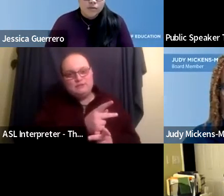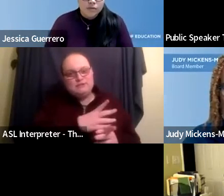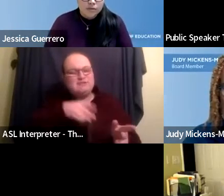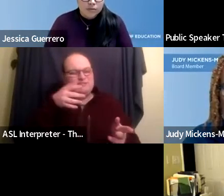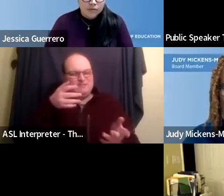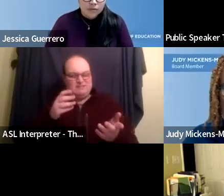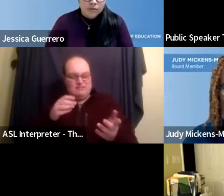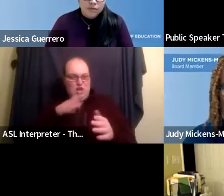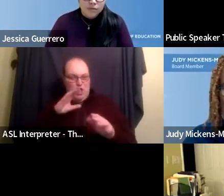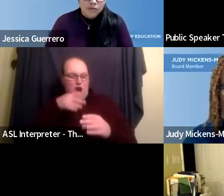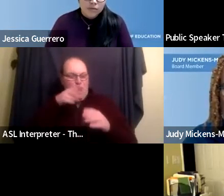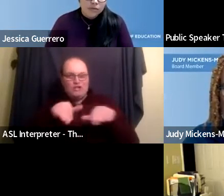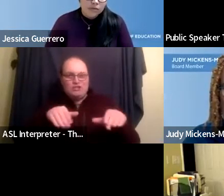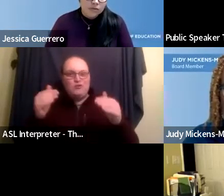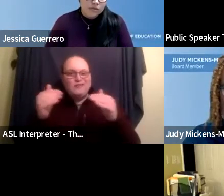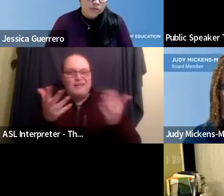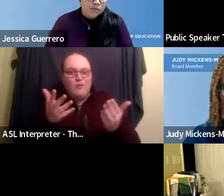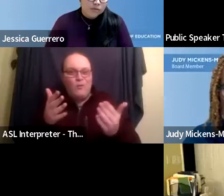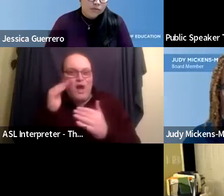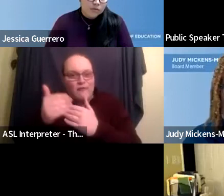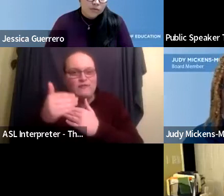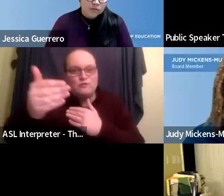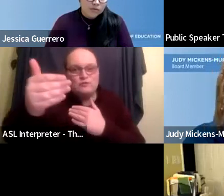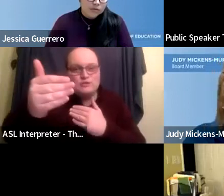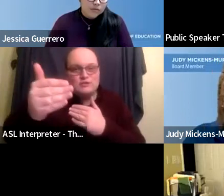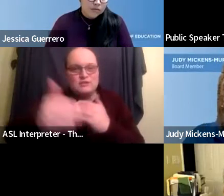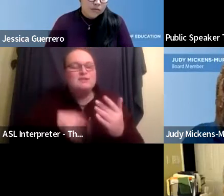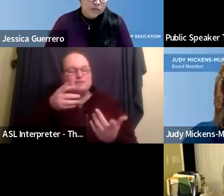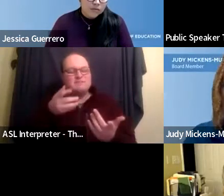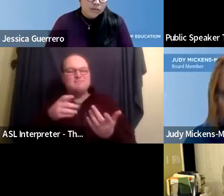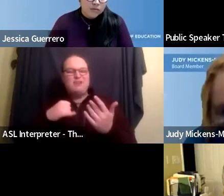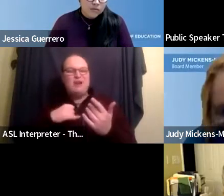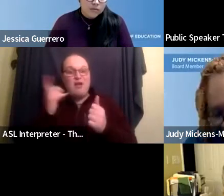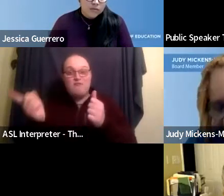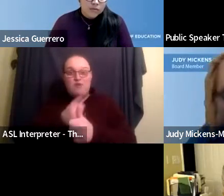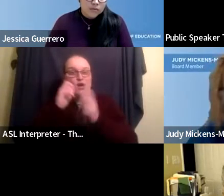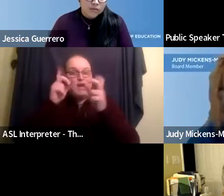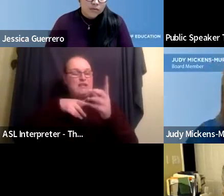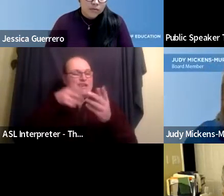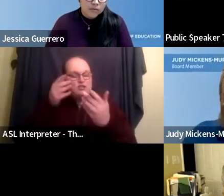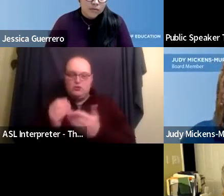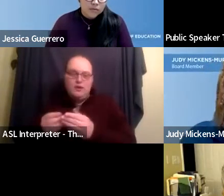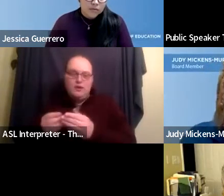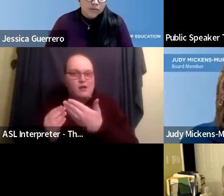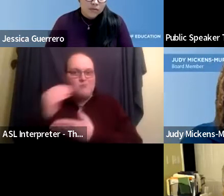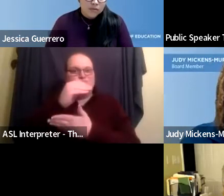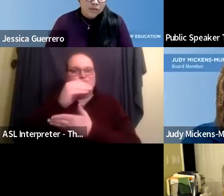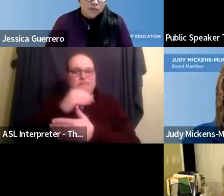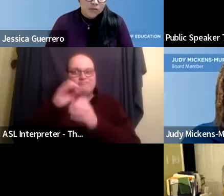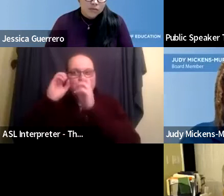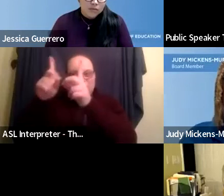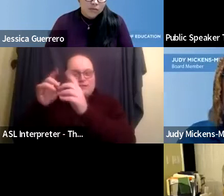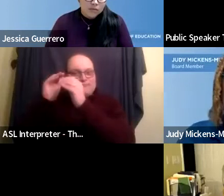So putting them first and receiving a quality education, that is what each one of you promised when filling